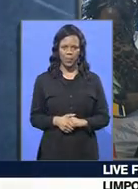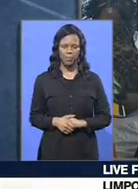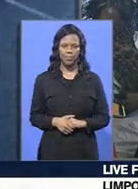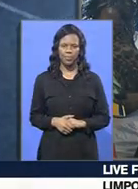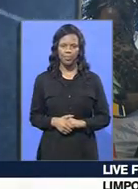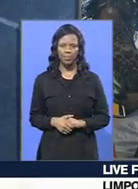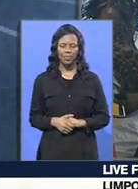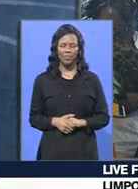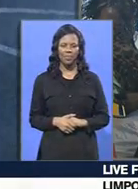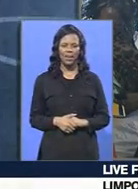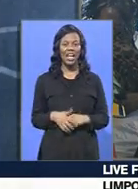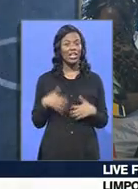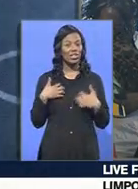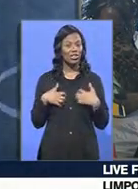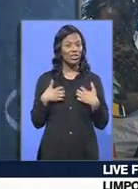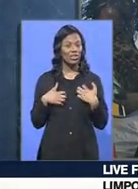The first meeting